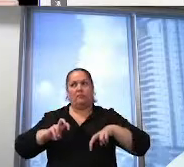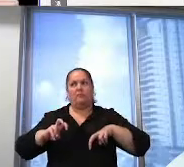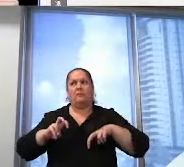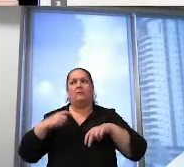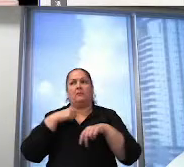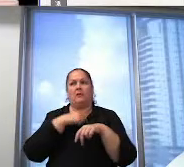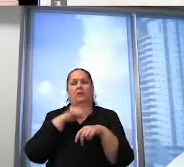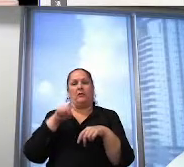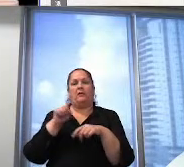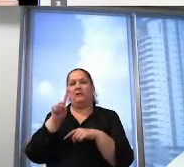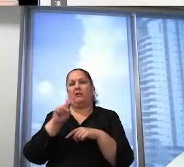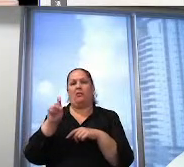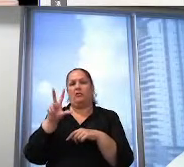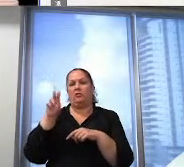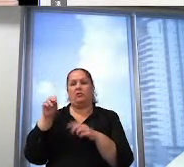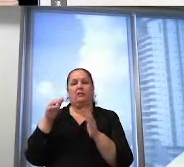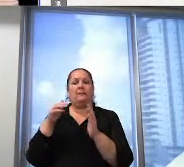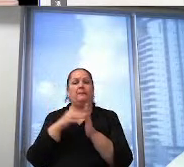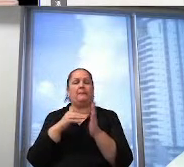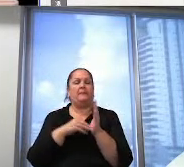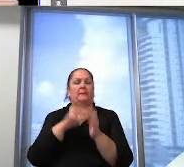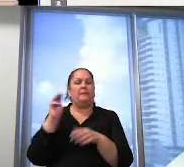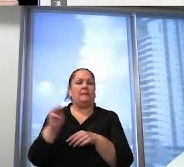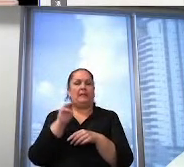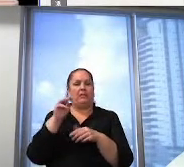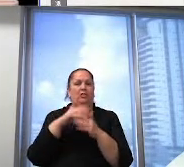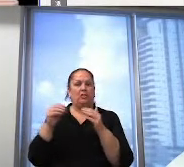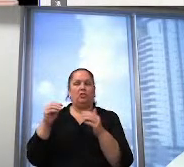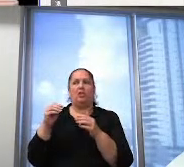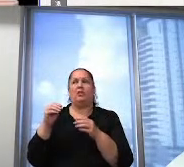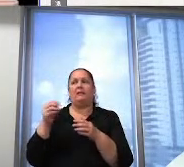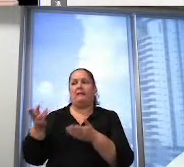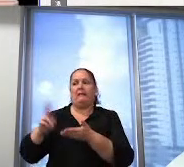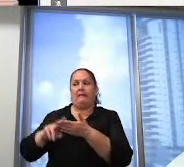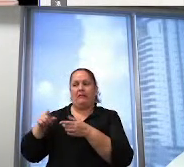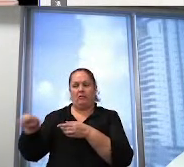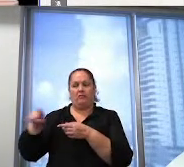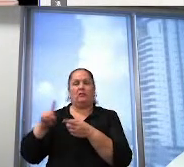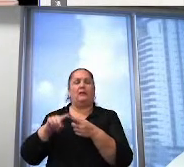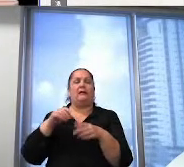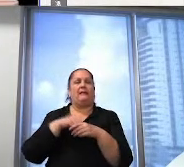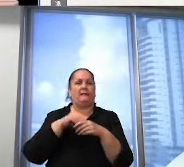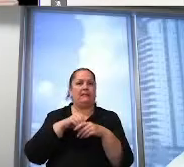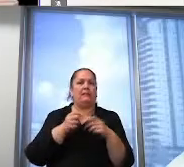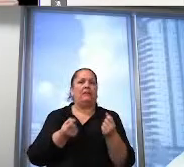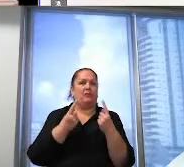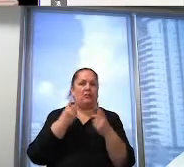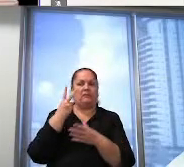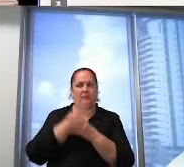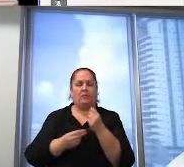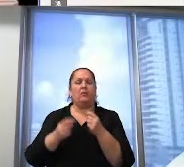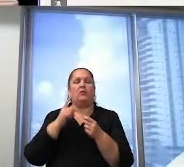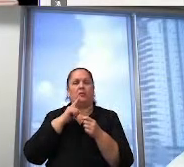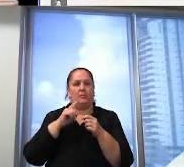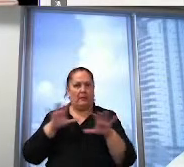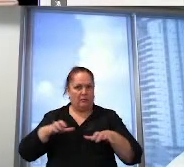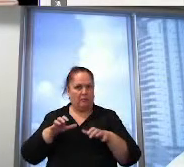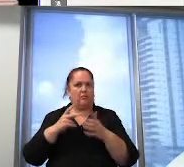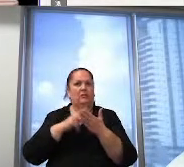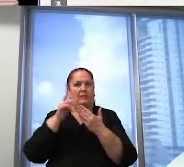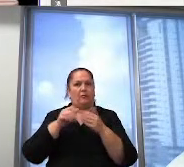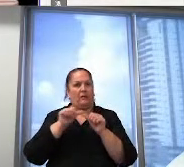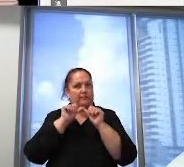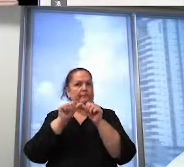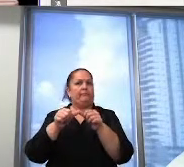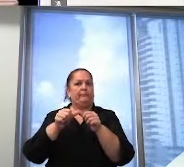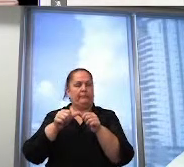analysis of. We need that $130 million vendor and internal costs to be able to execute